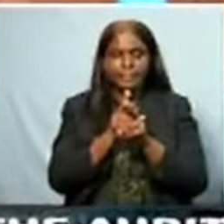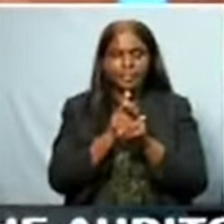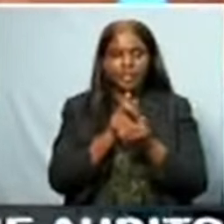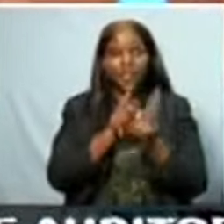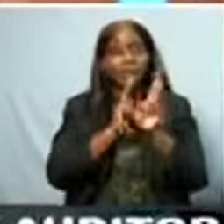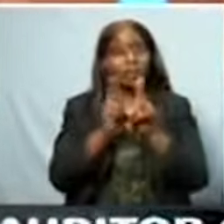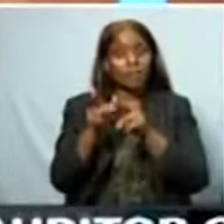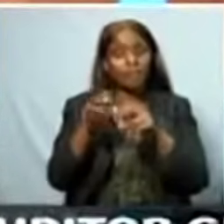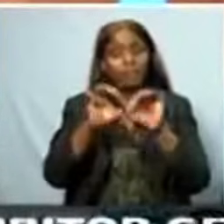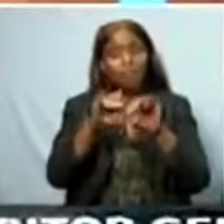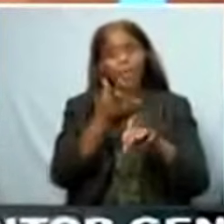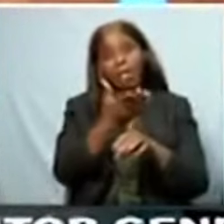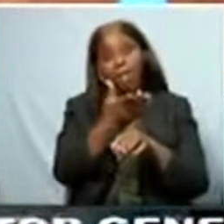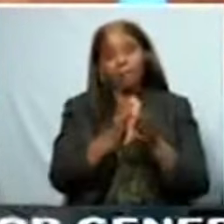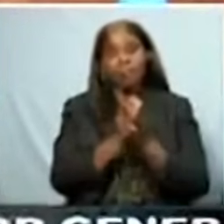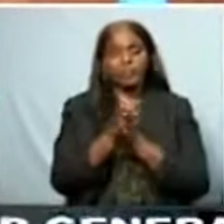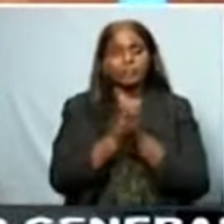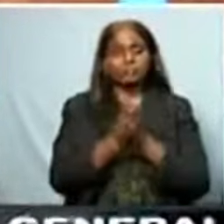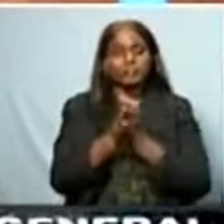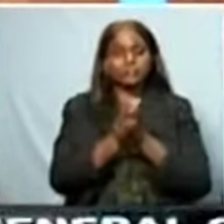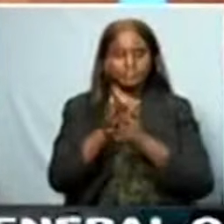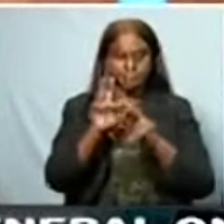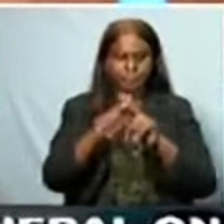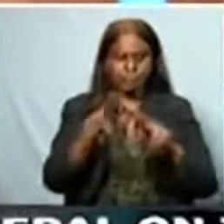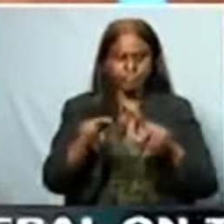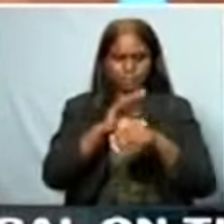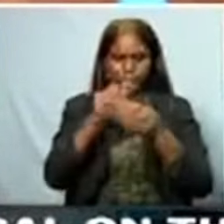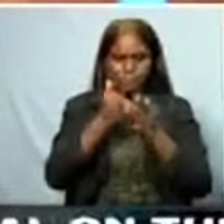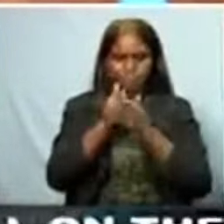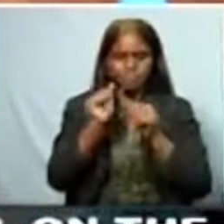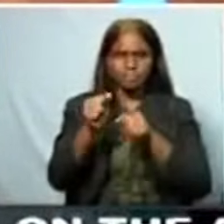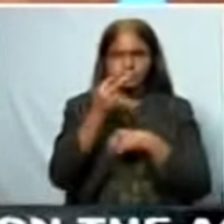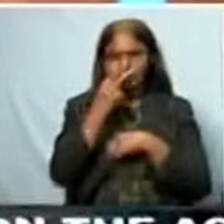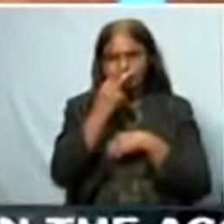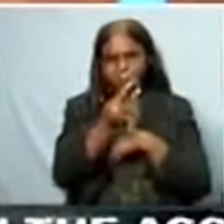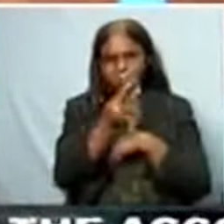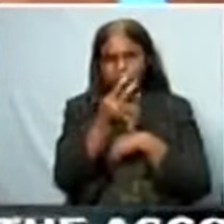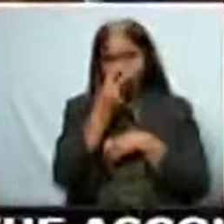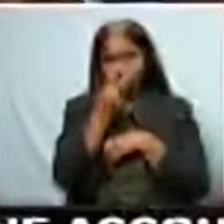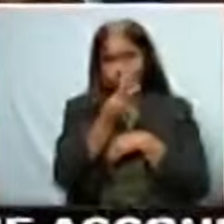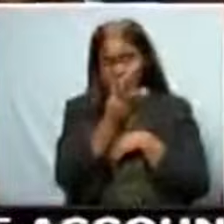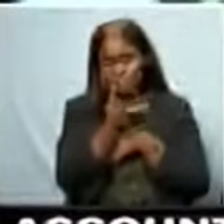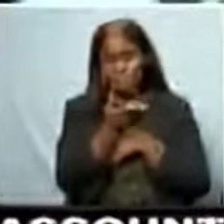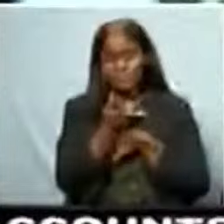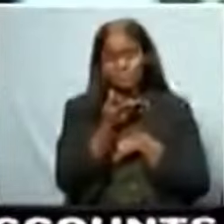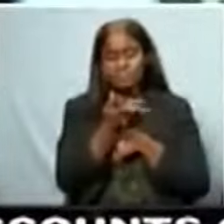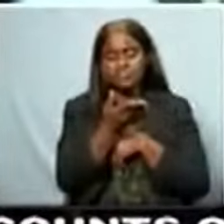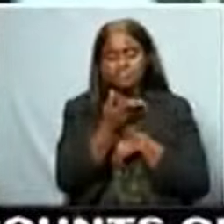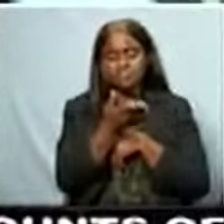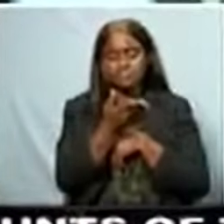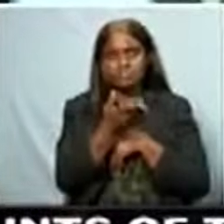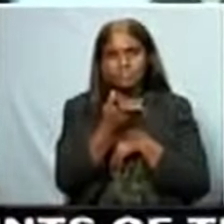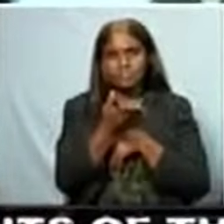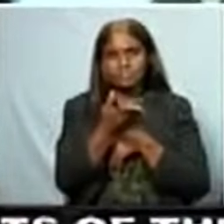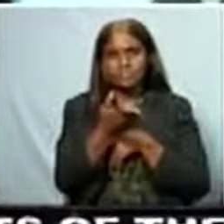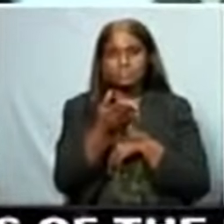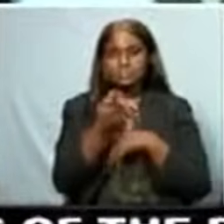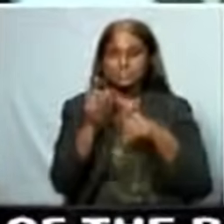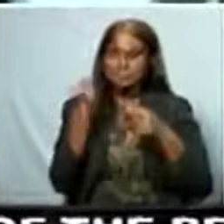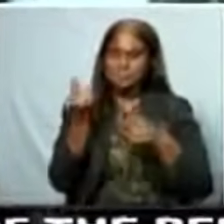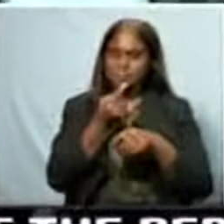answer, proceed. Chair, as you can look at this, it is a